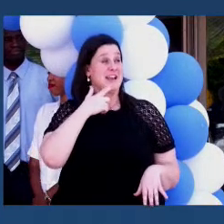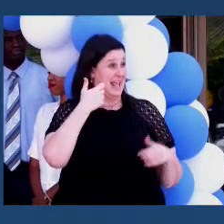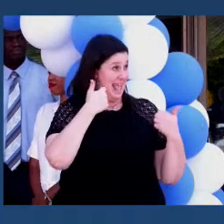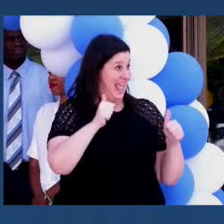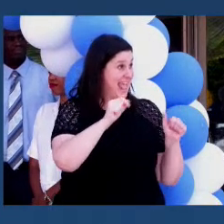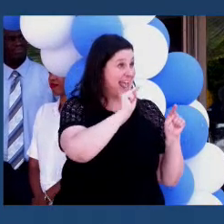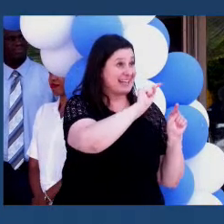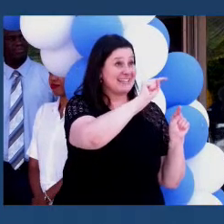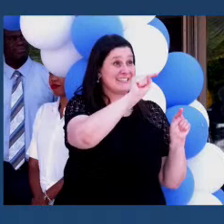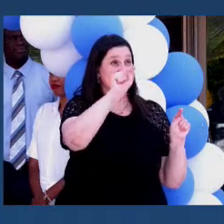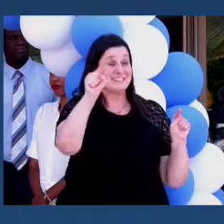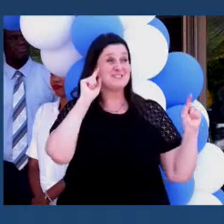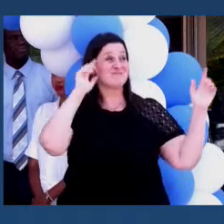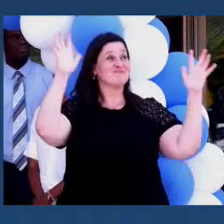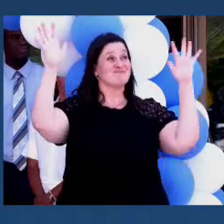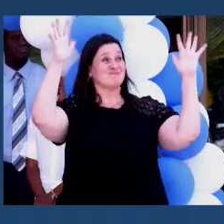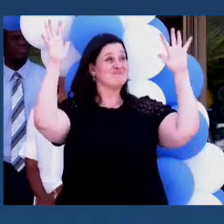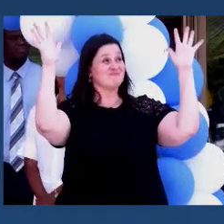house?